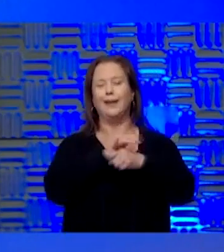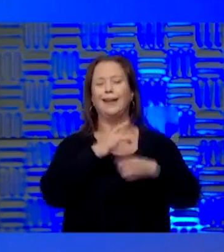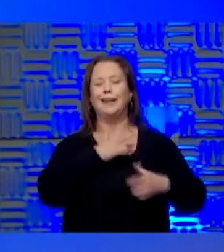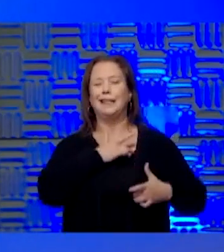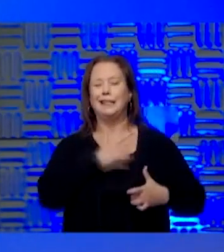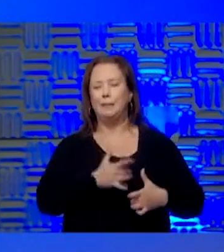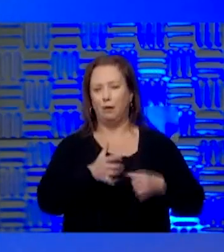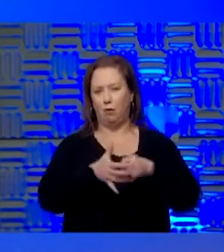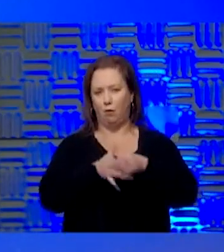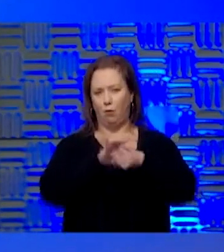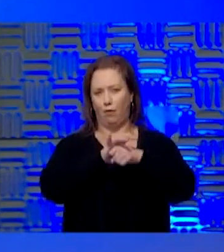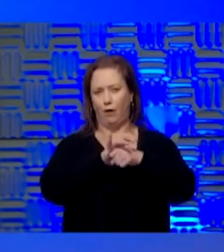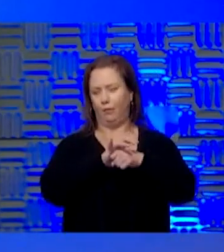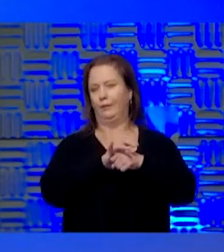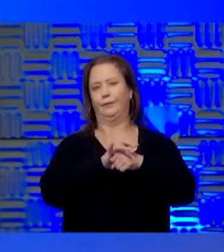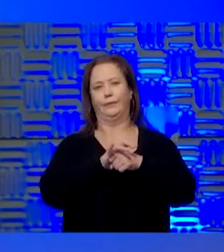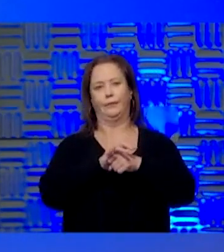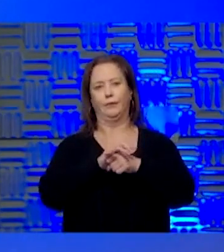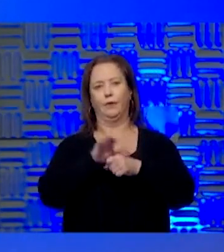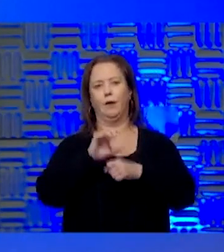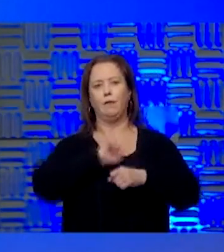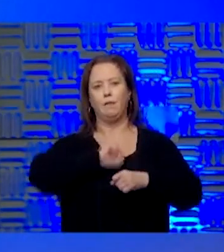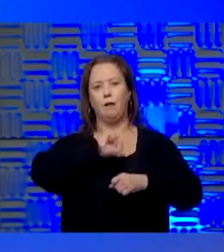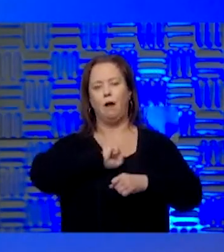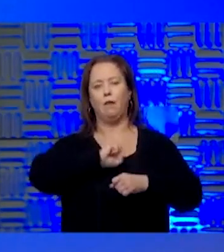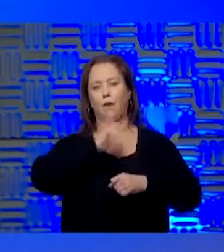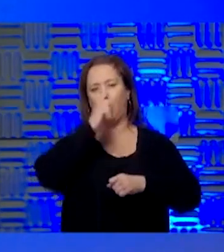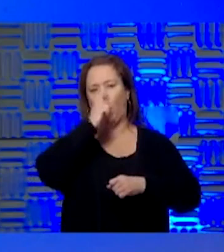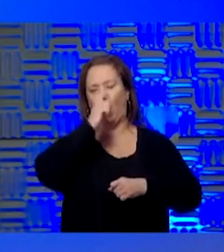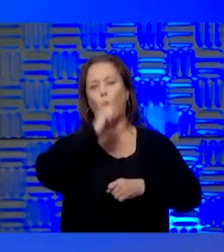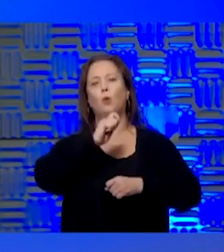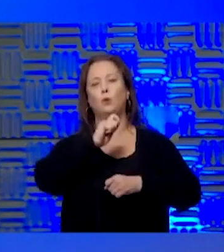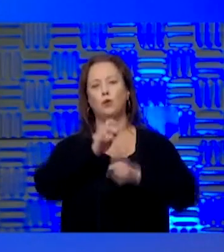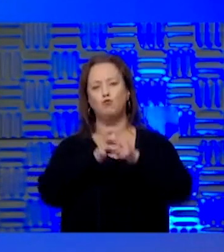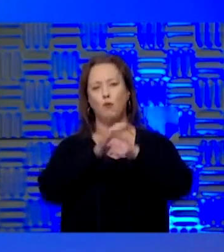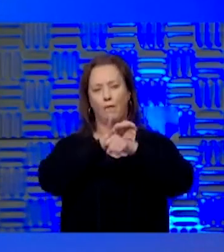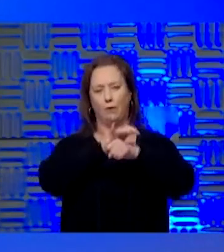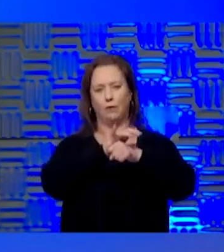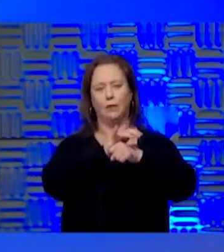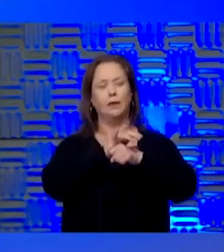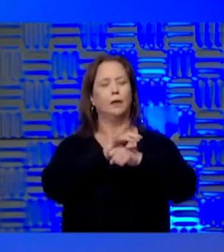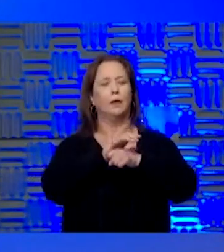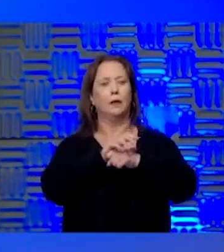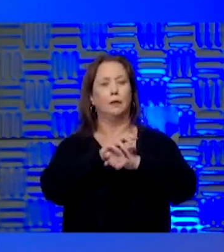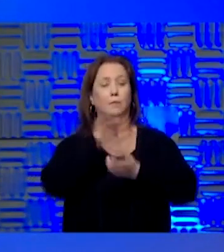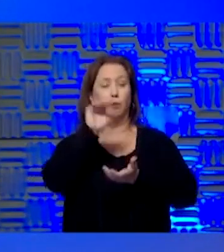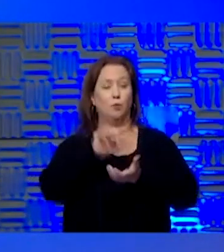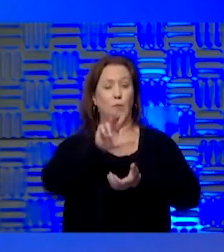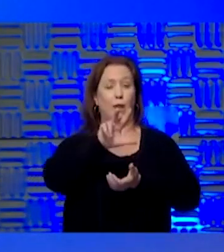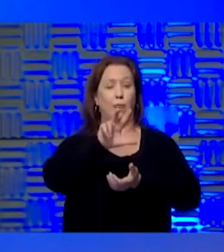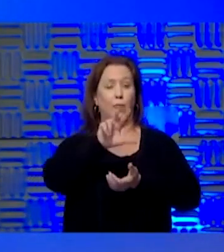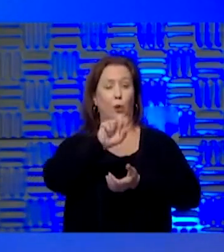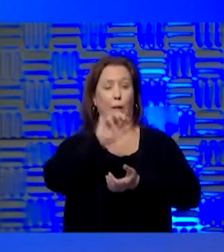typical coronaviruses. These are our cough and cold coronaviruses that we know of. By maybe 30%